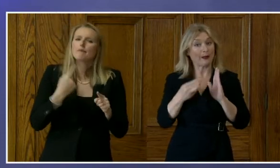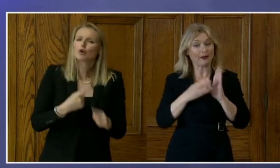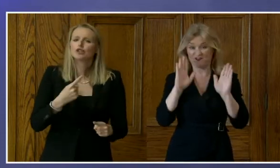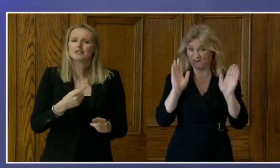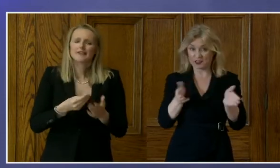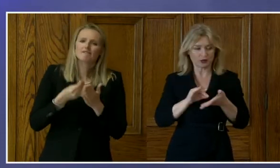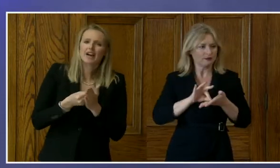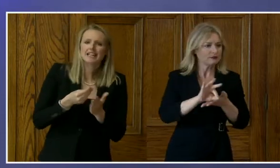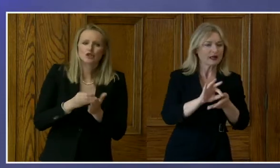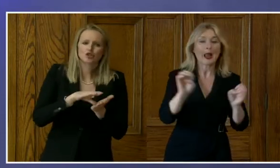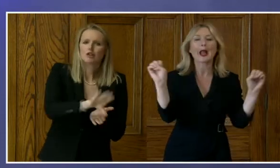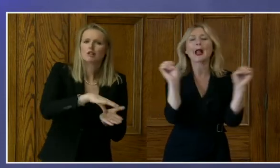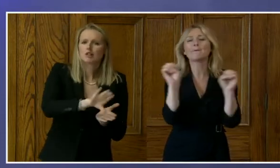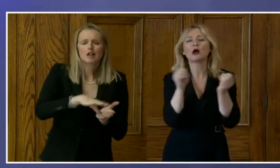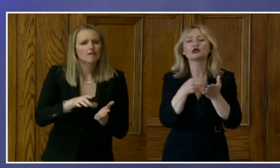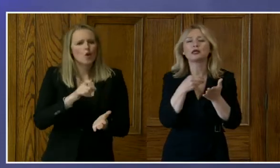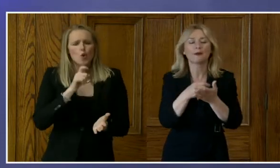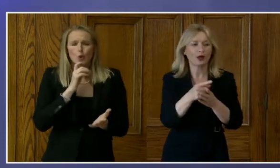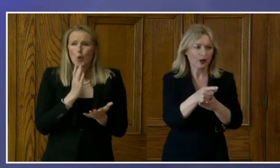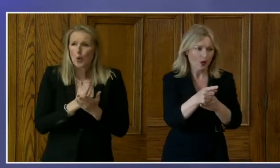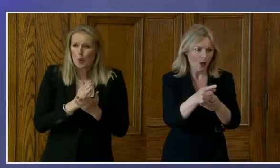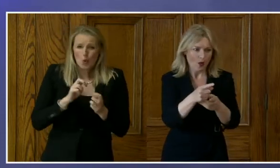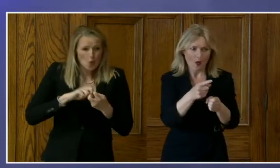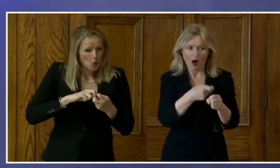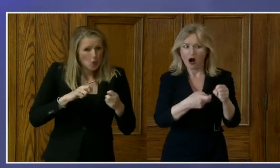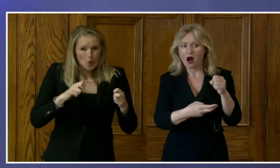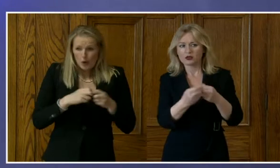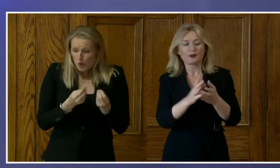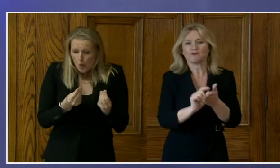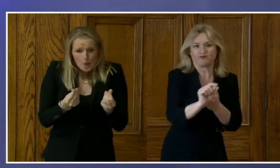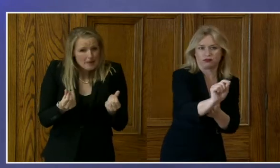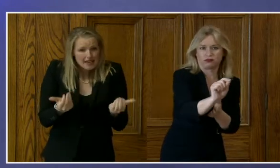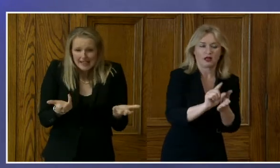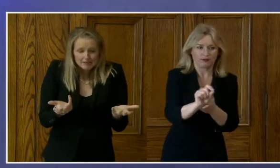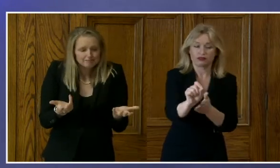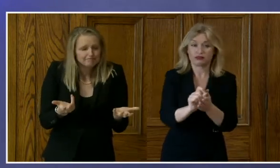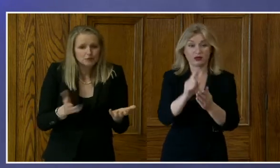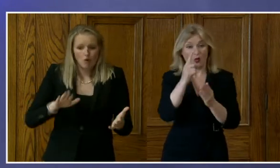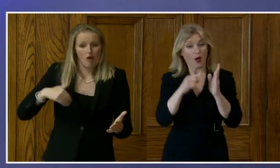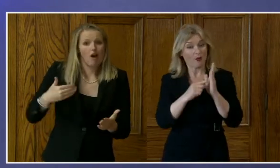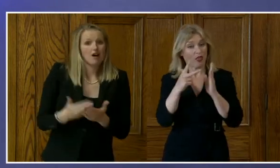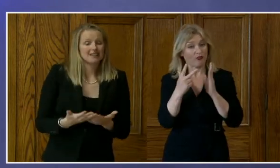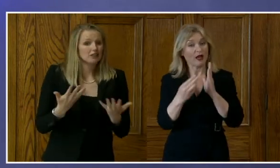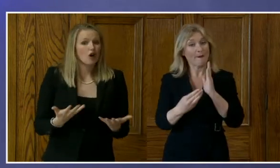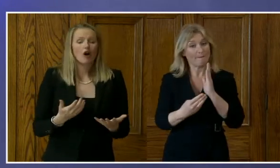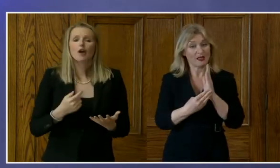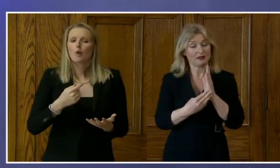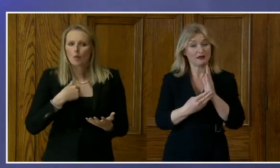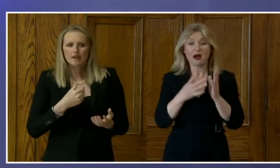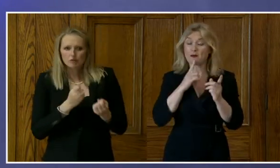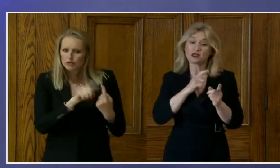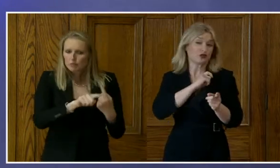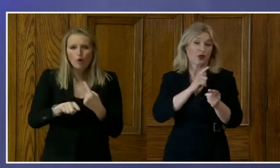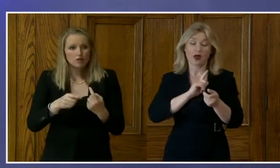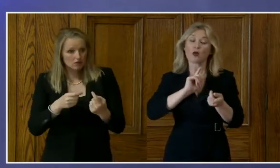financial support to those who need it at this point. So up until now, we have been responding well. People are getting paid